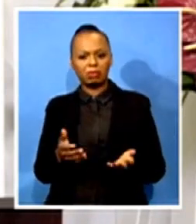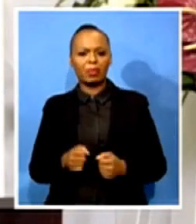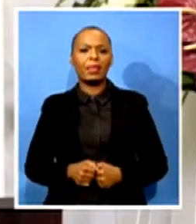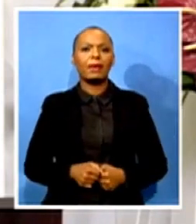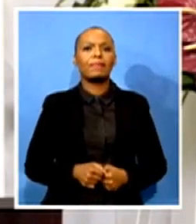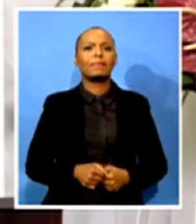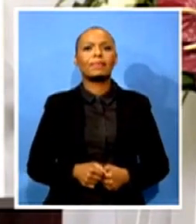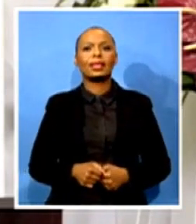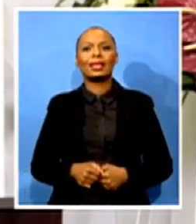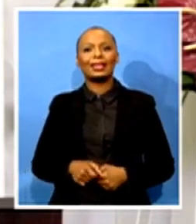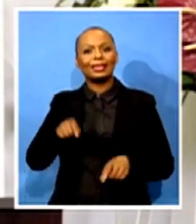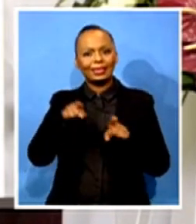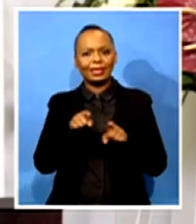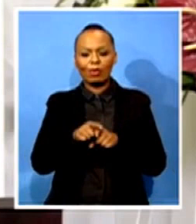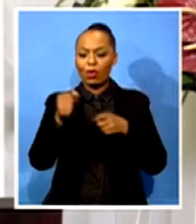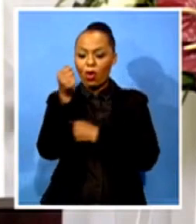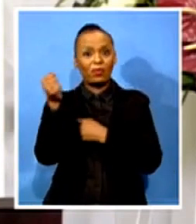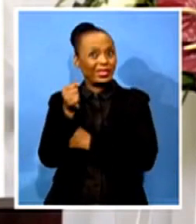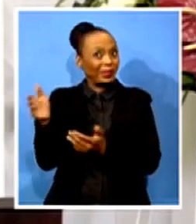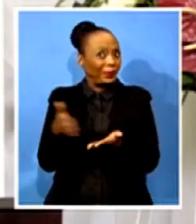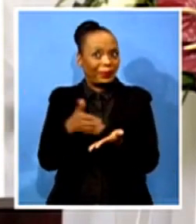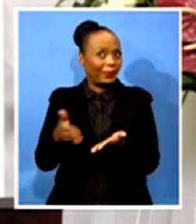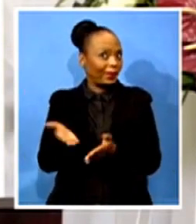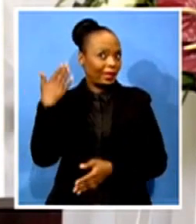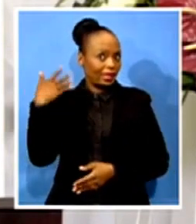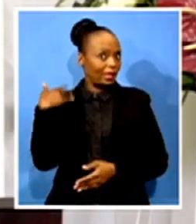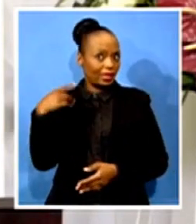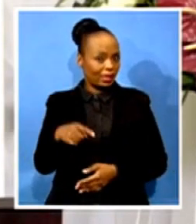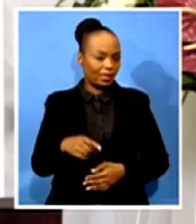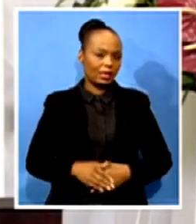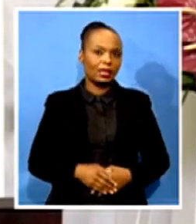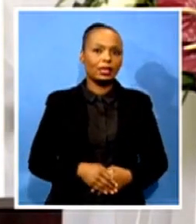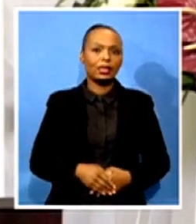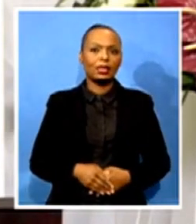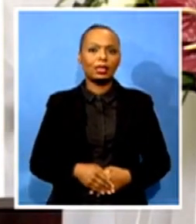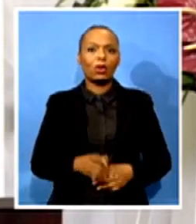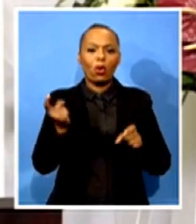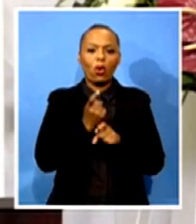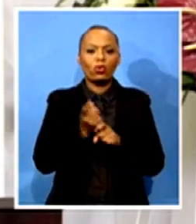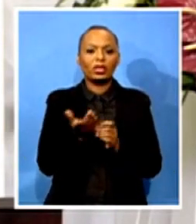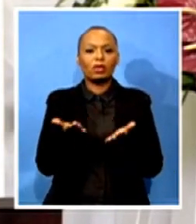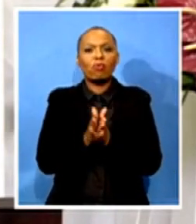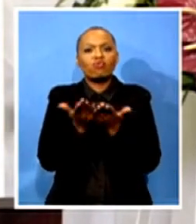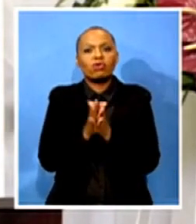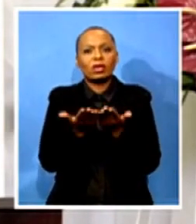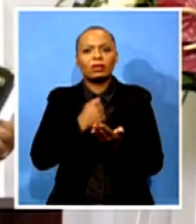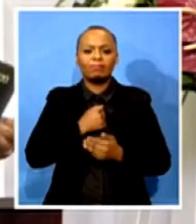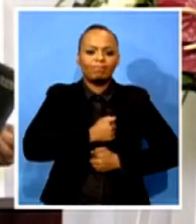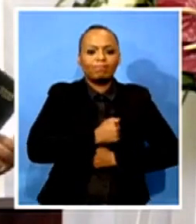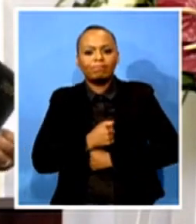to move with my books, with my 2 books enganginazo. Either